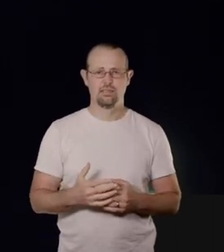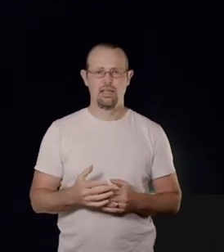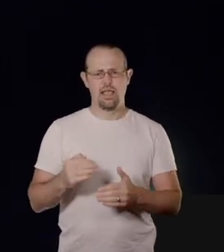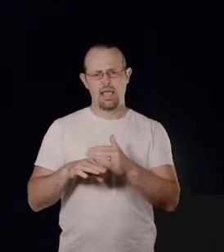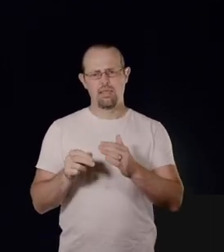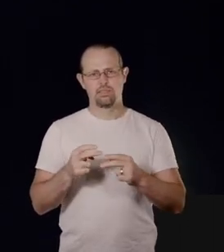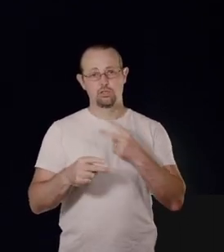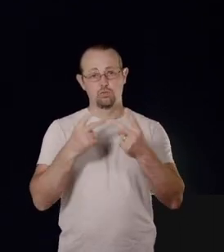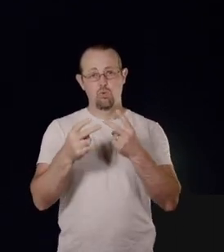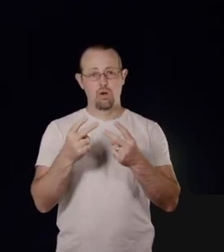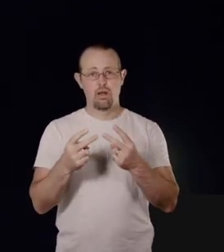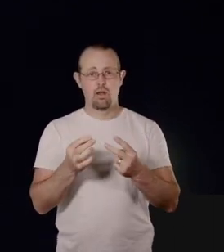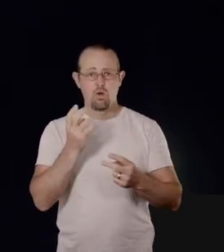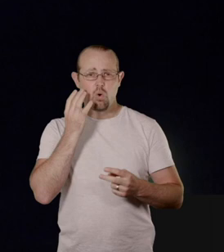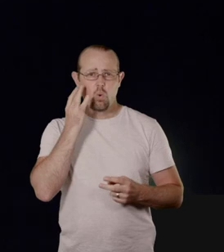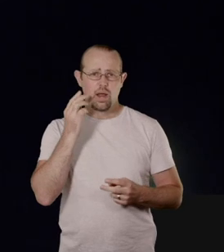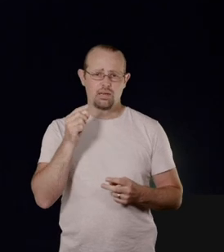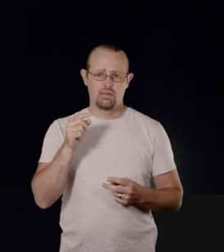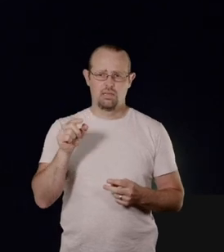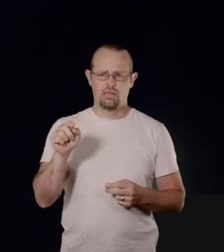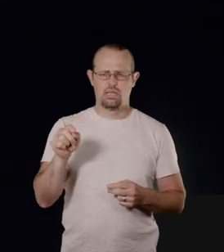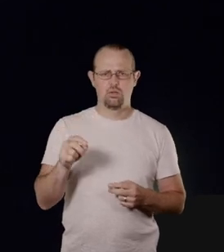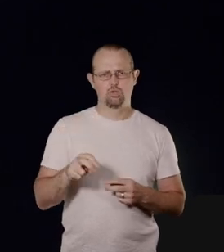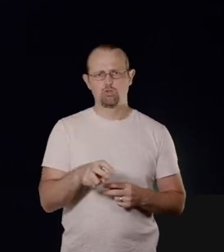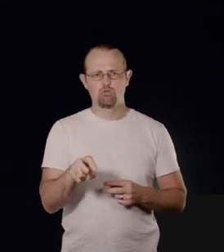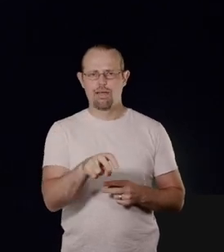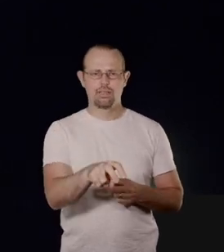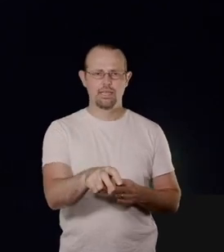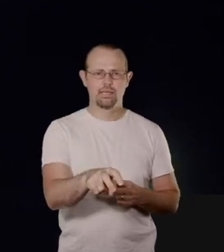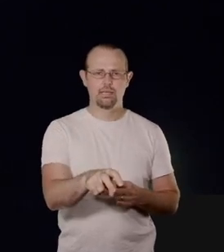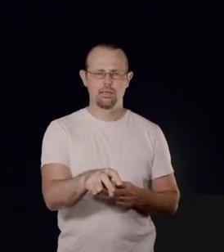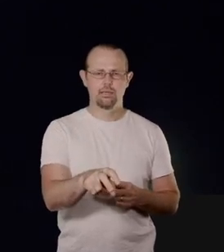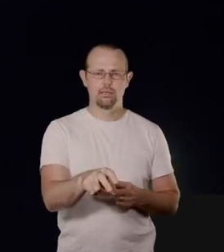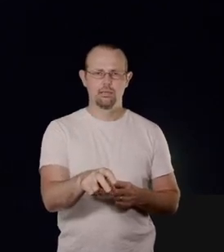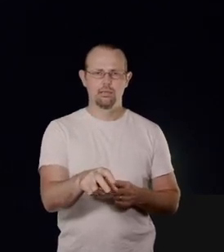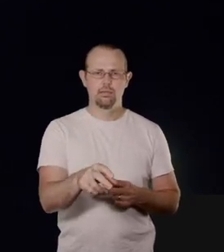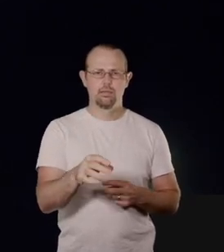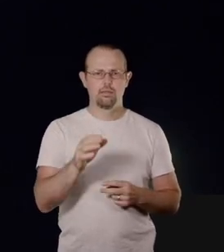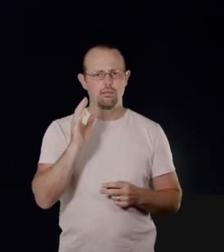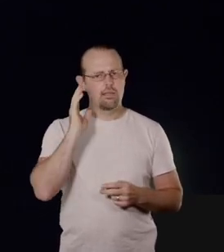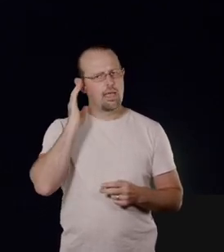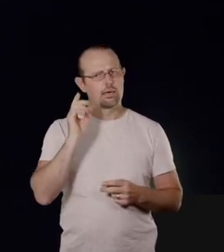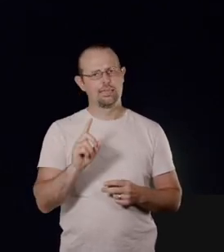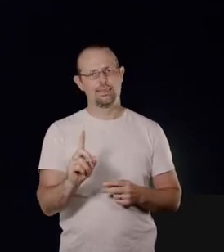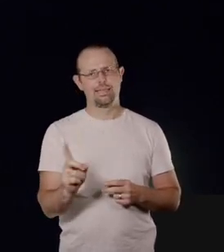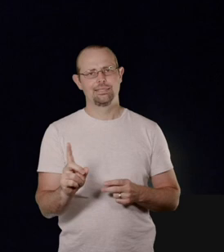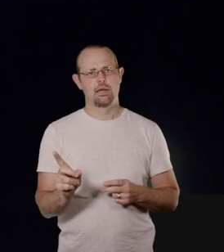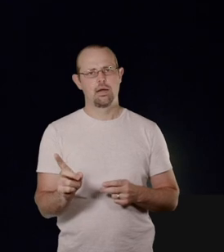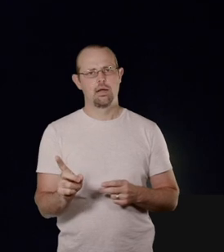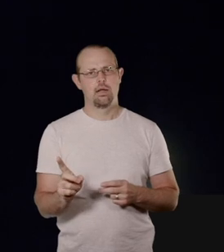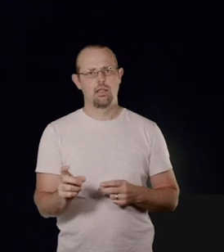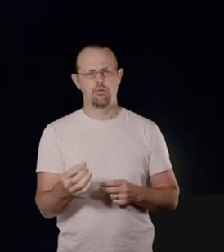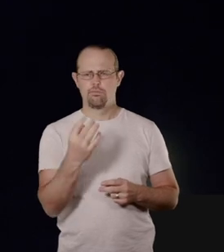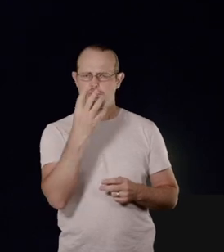when they were traveling, they were told a week later that